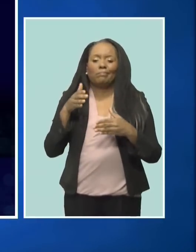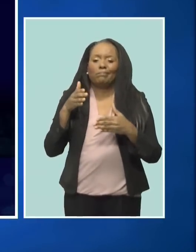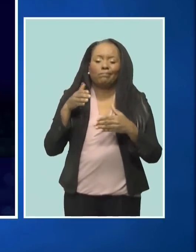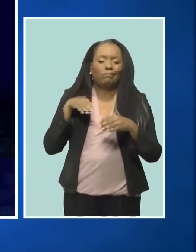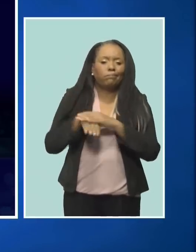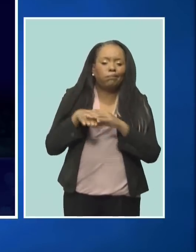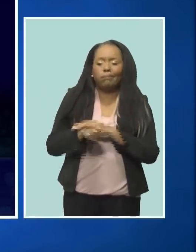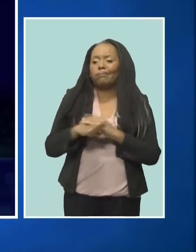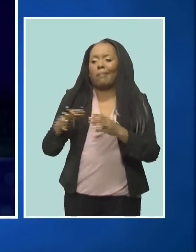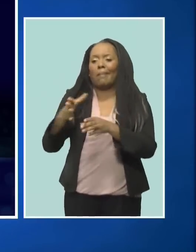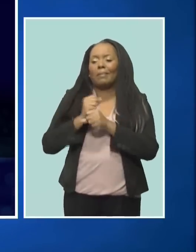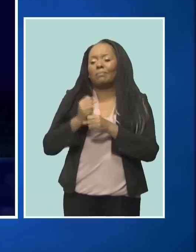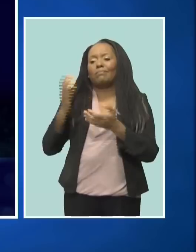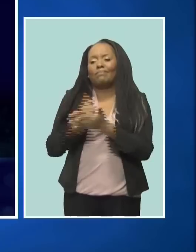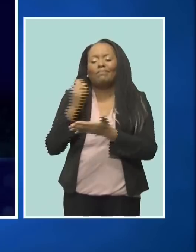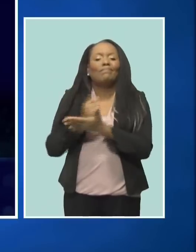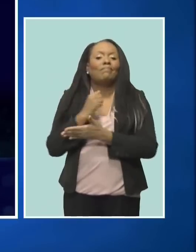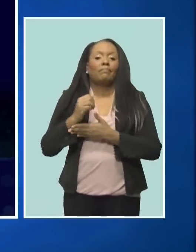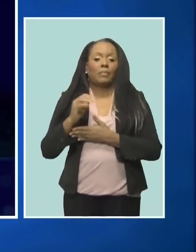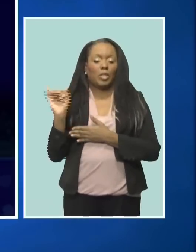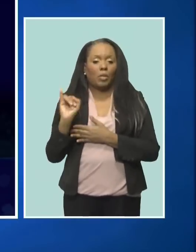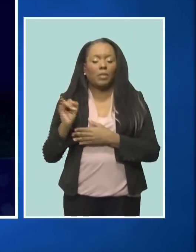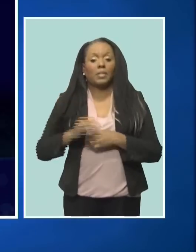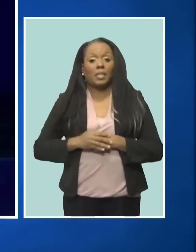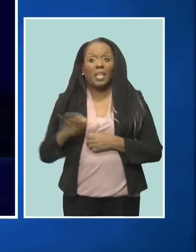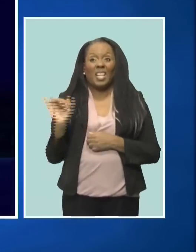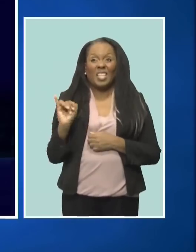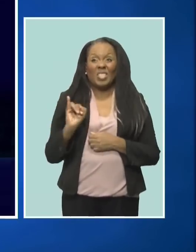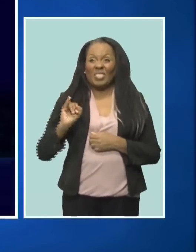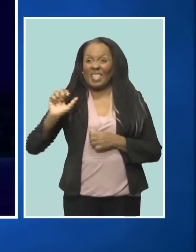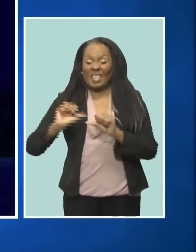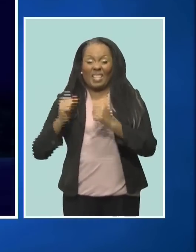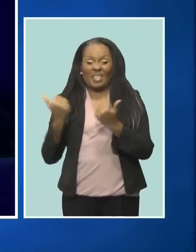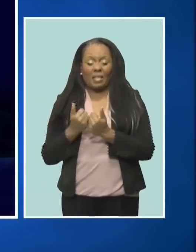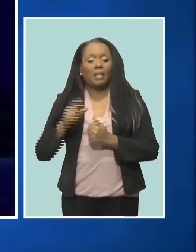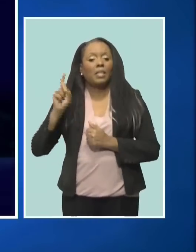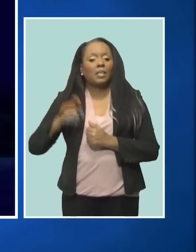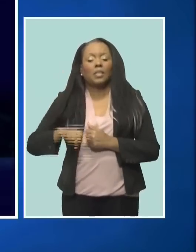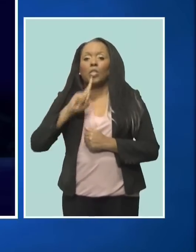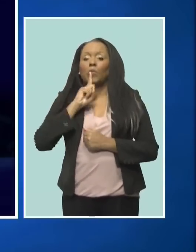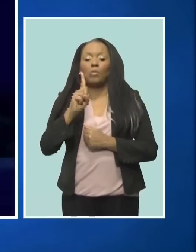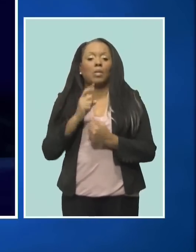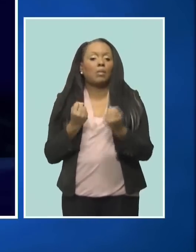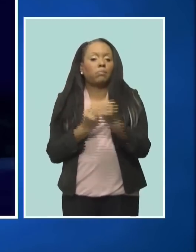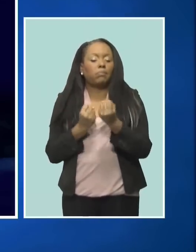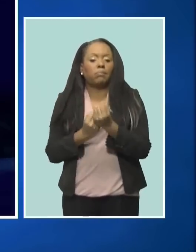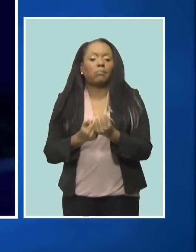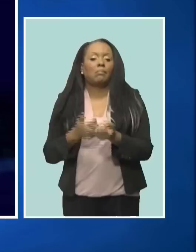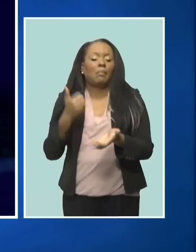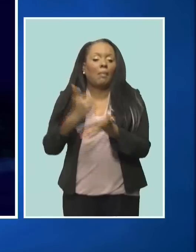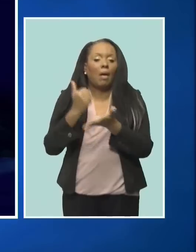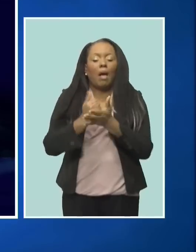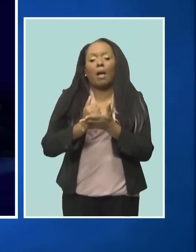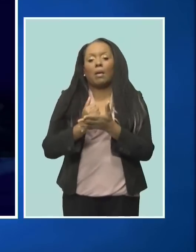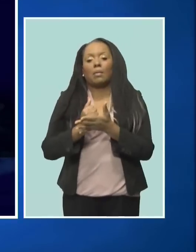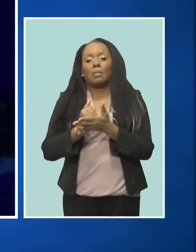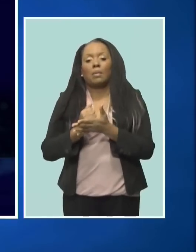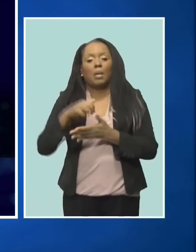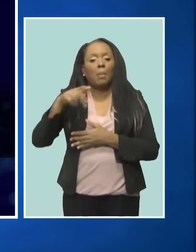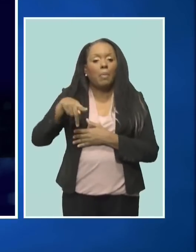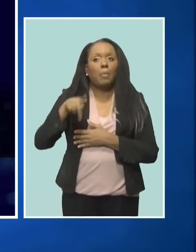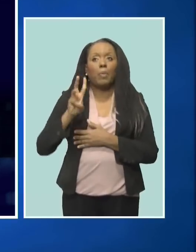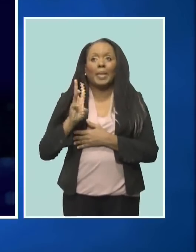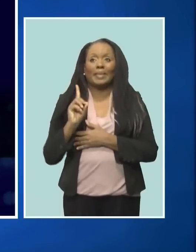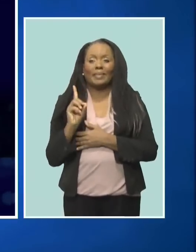purpose. Insurance agencies should be able to assist persons with disabilities